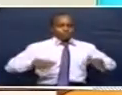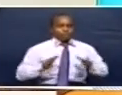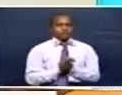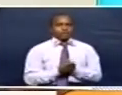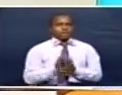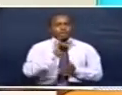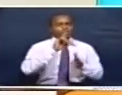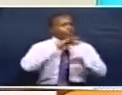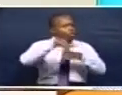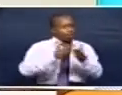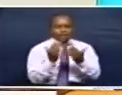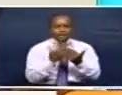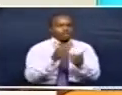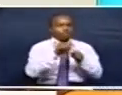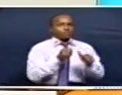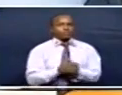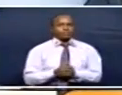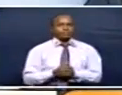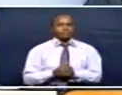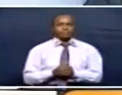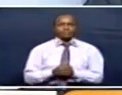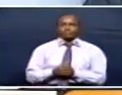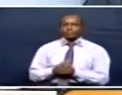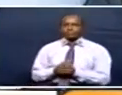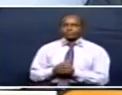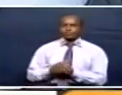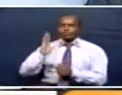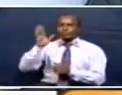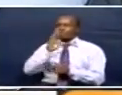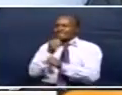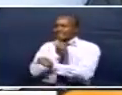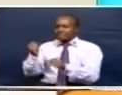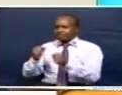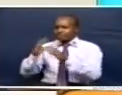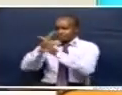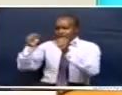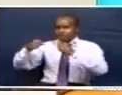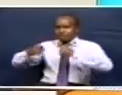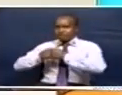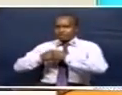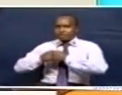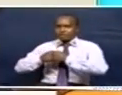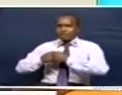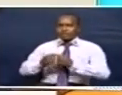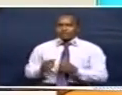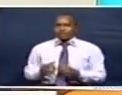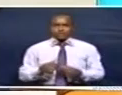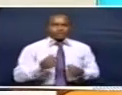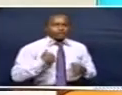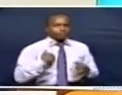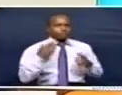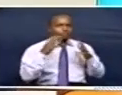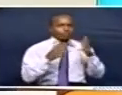That's all I care about. Is it going to be a tough presidential election? I'm worried about these